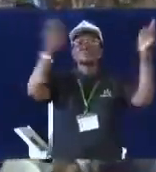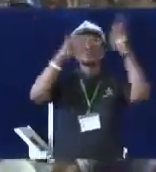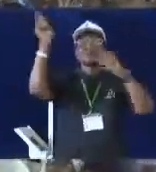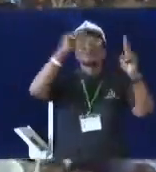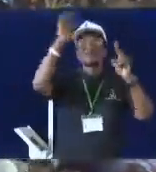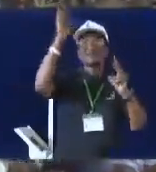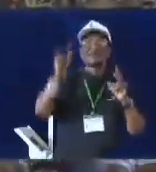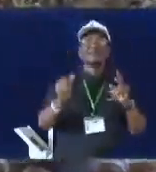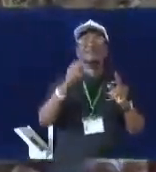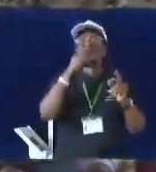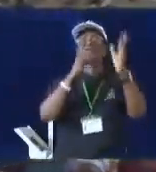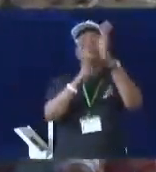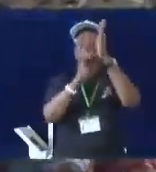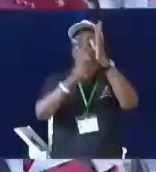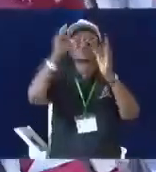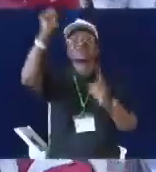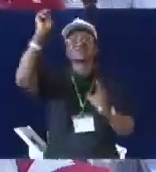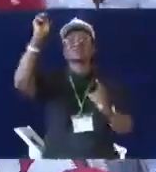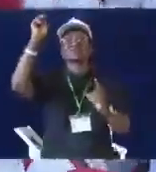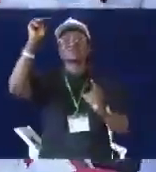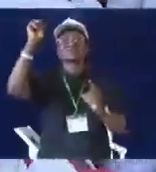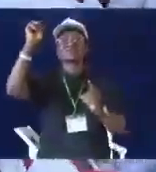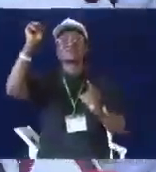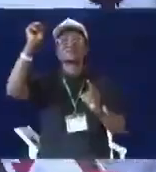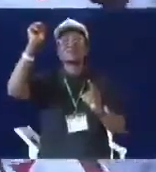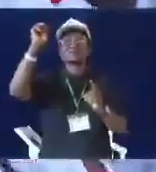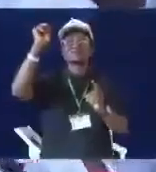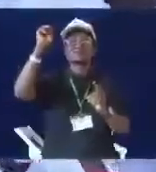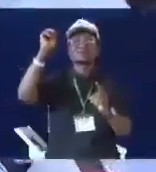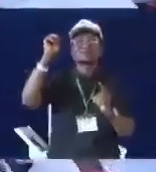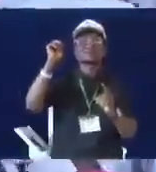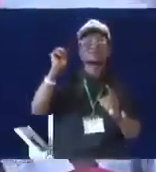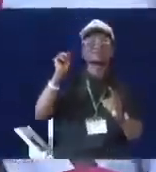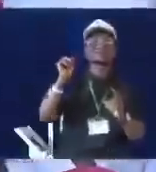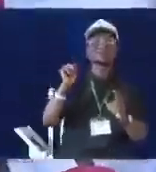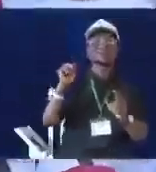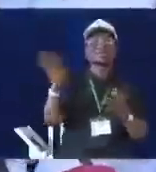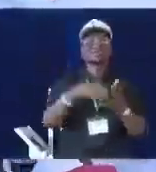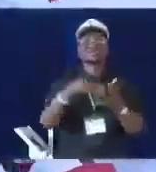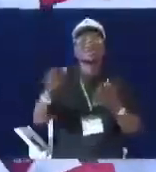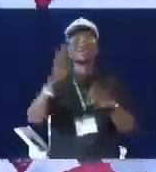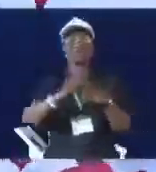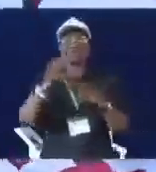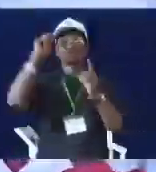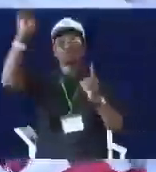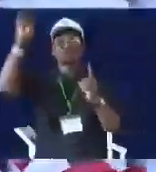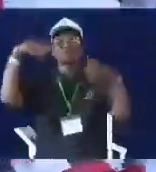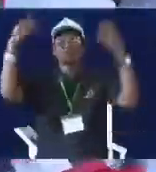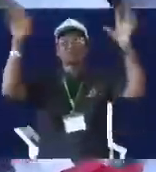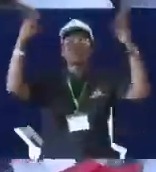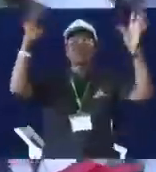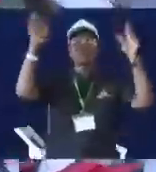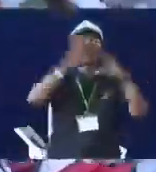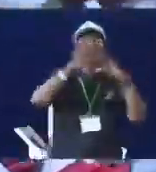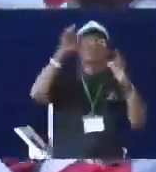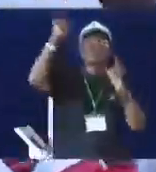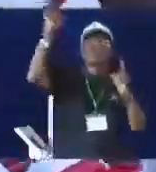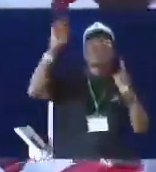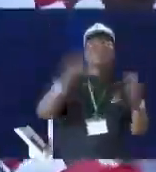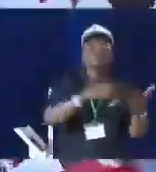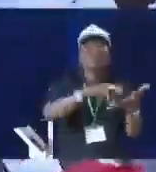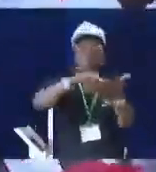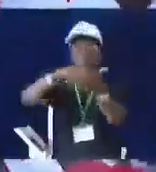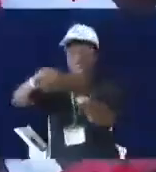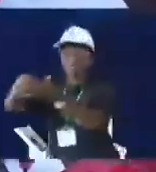Violently. Praise Him with all your strength. Sing unto Him. Clap unto Him.